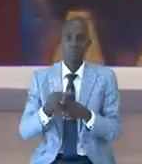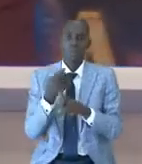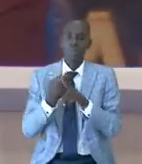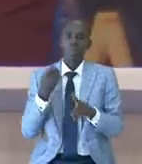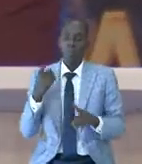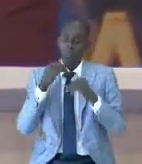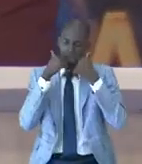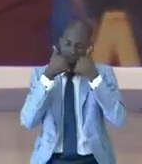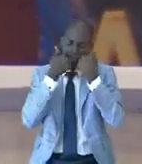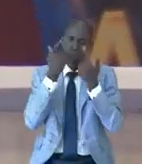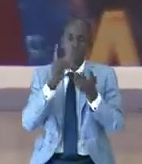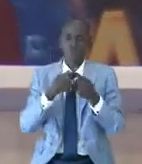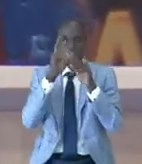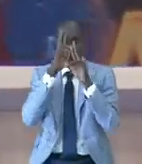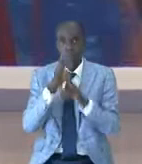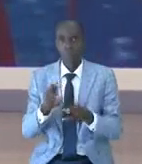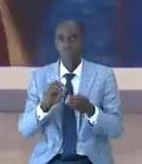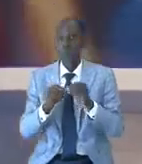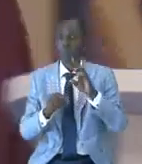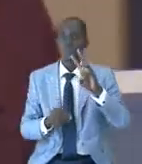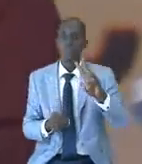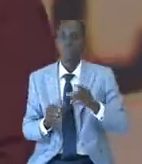to respect. Number six,